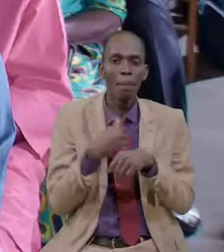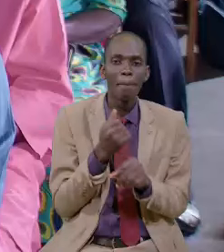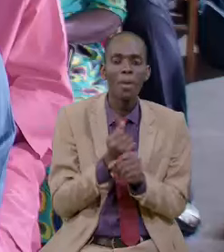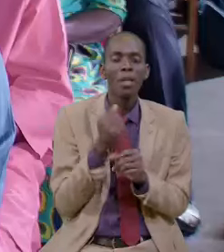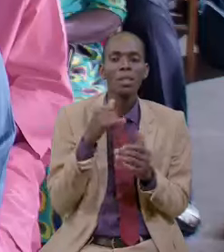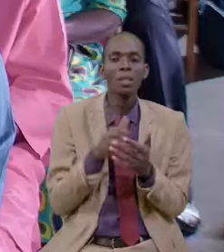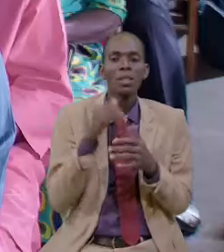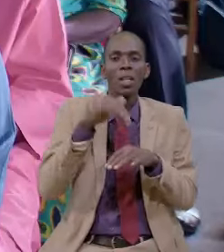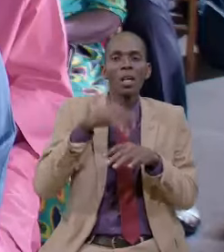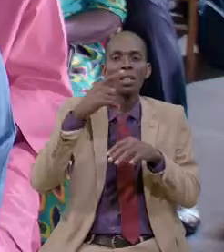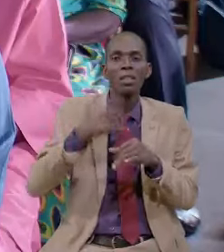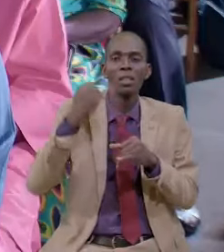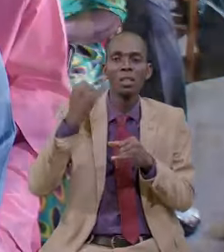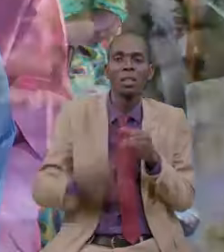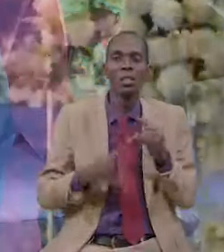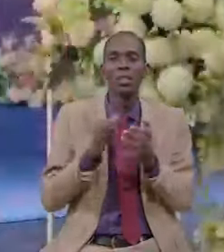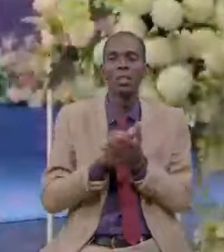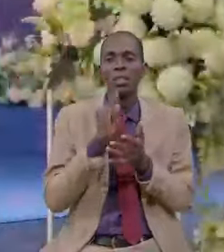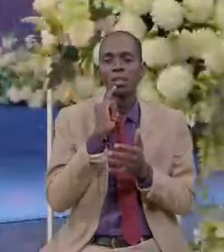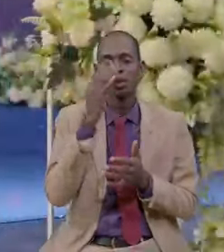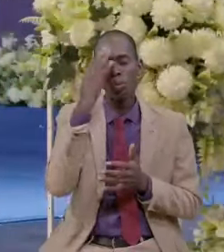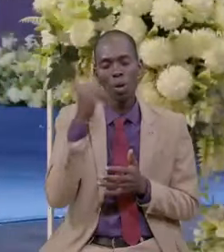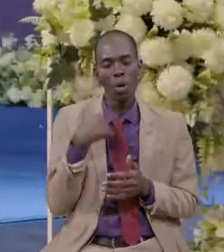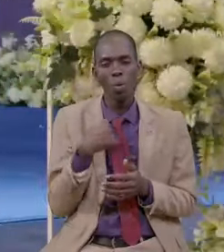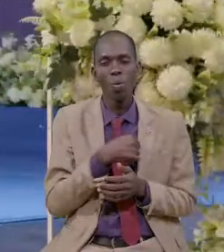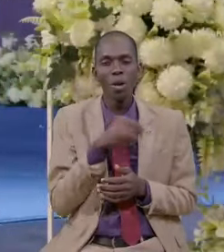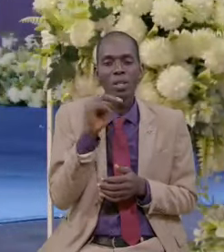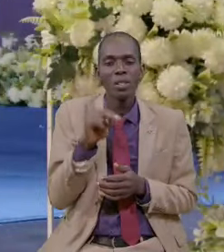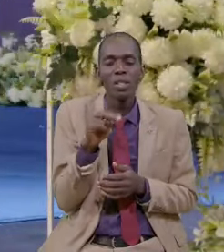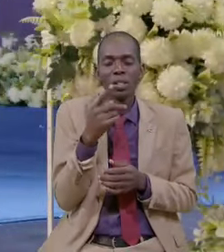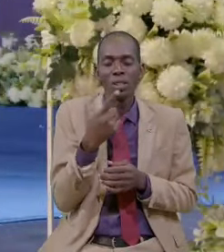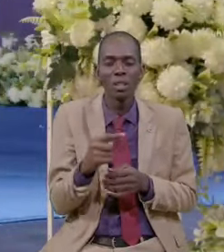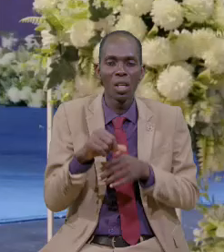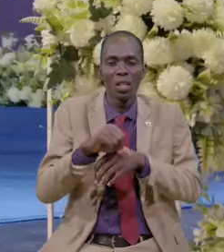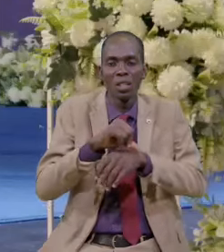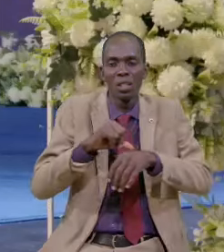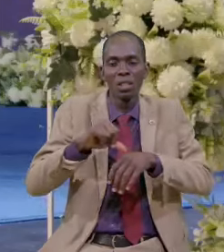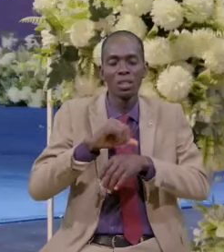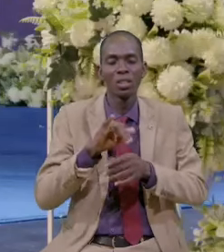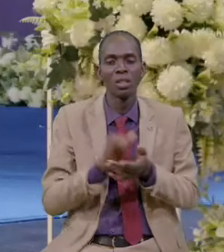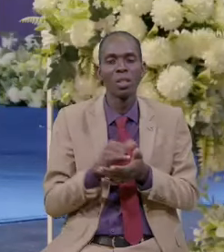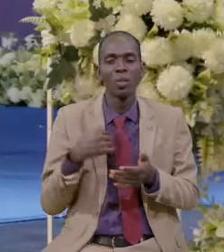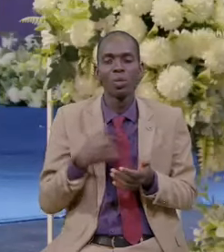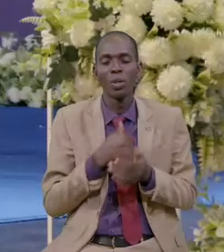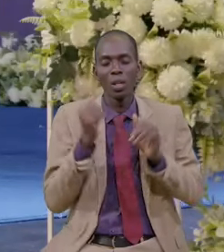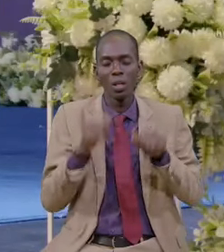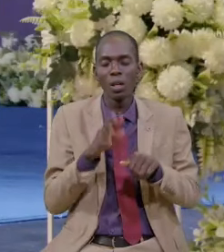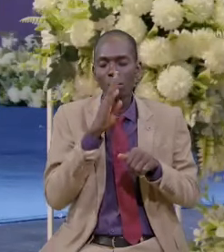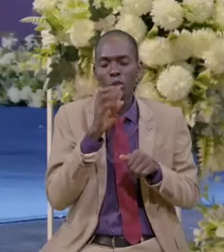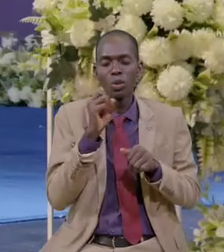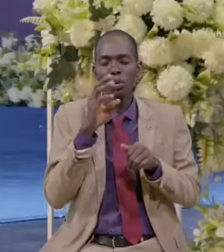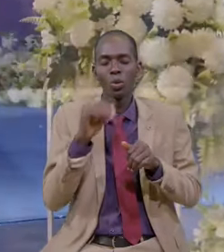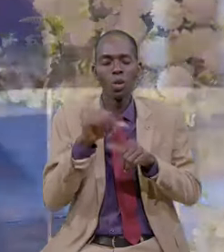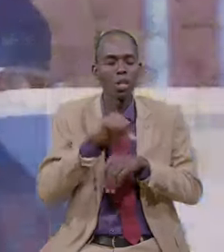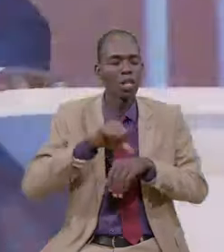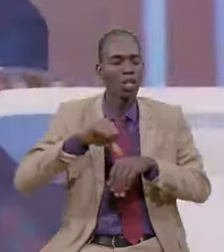That is what we need the anointing for. That we can so be anointed by the Holy Ghost that